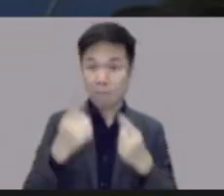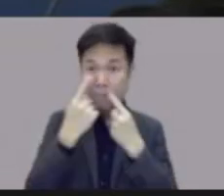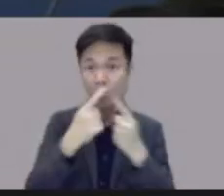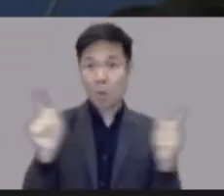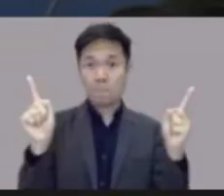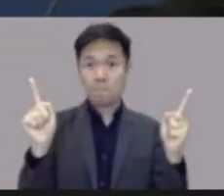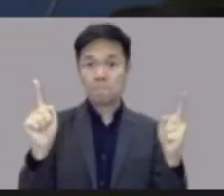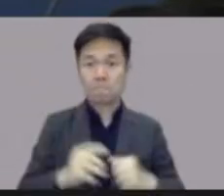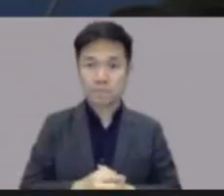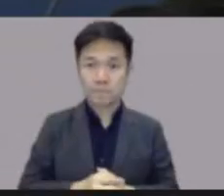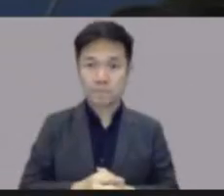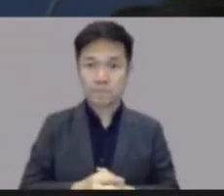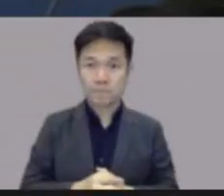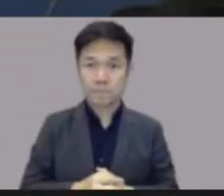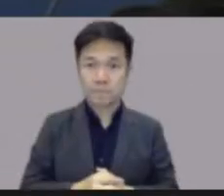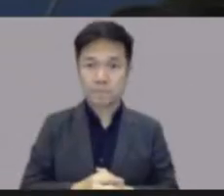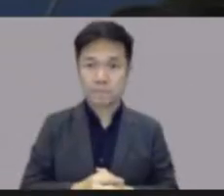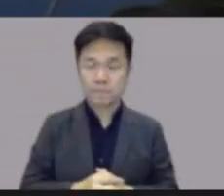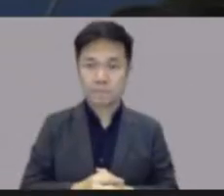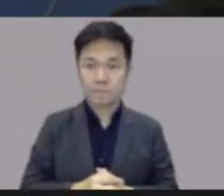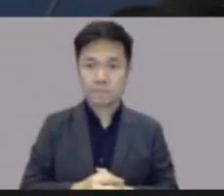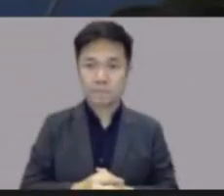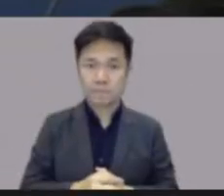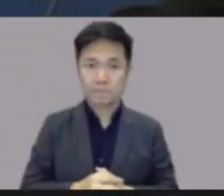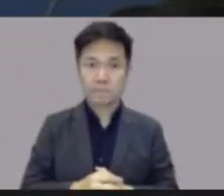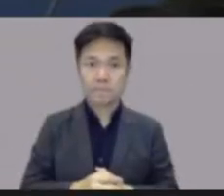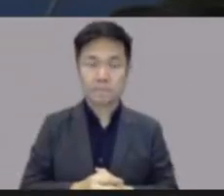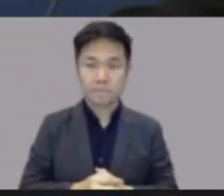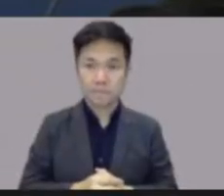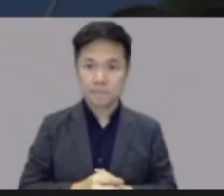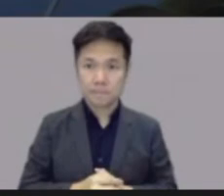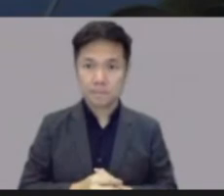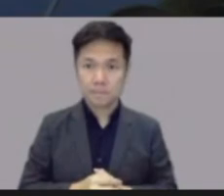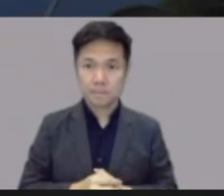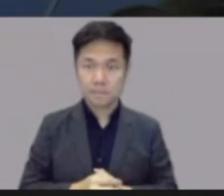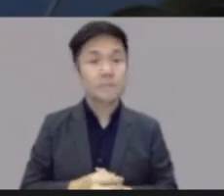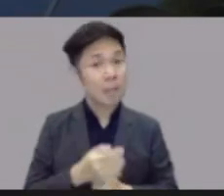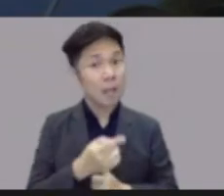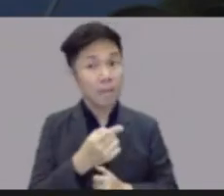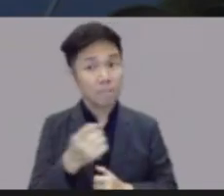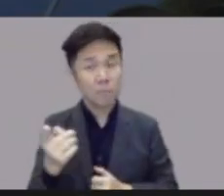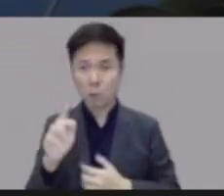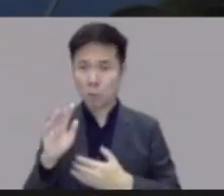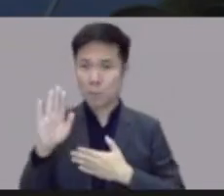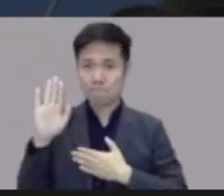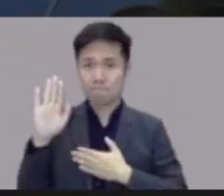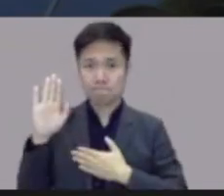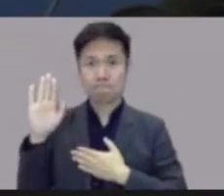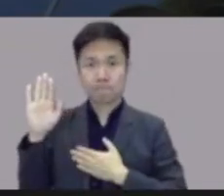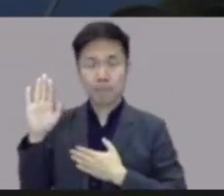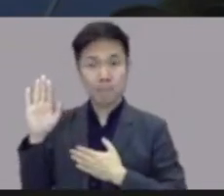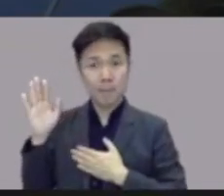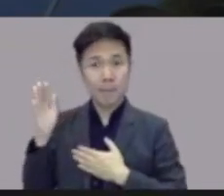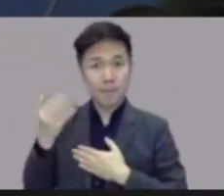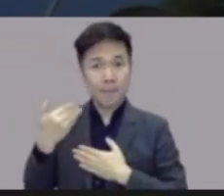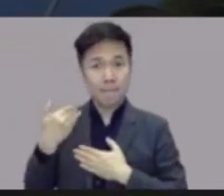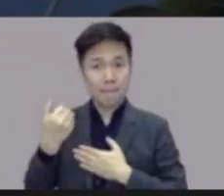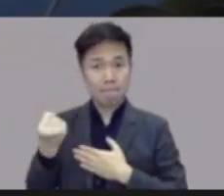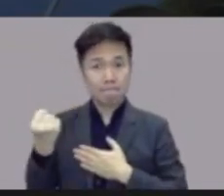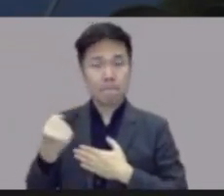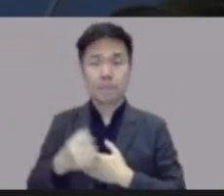it is a there is some sound Ambitions commitments but you know